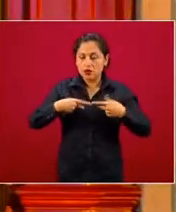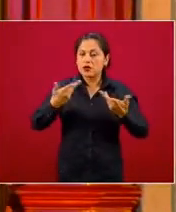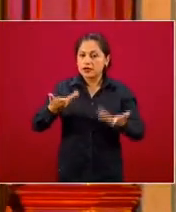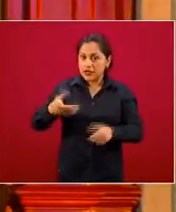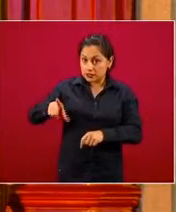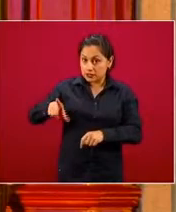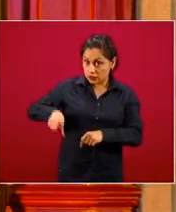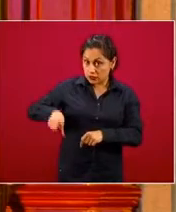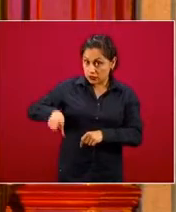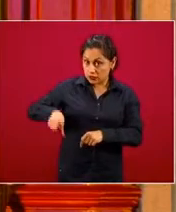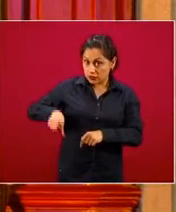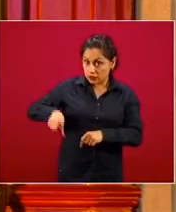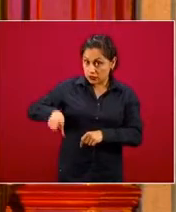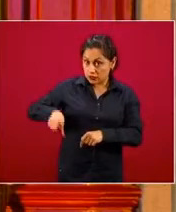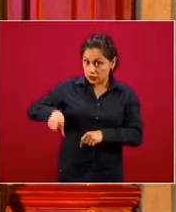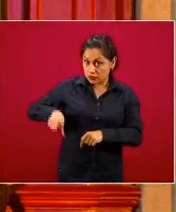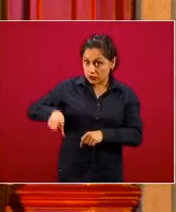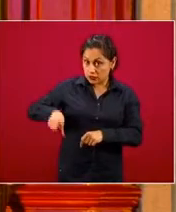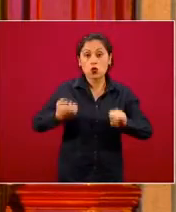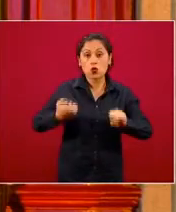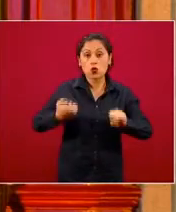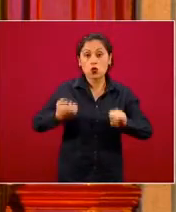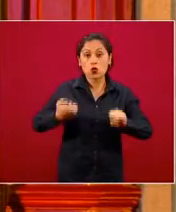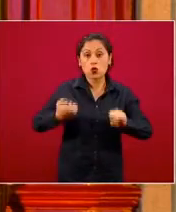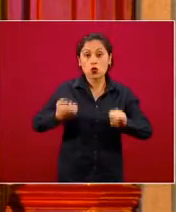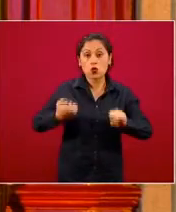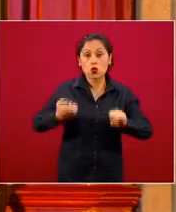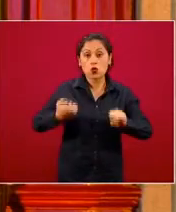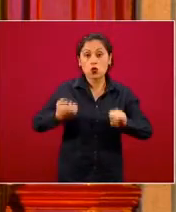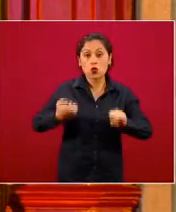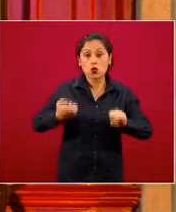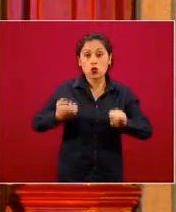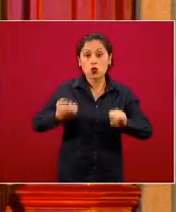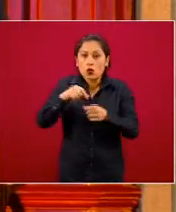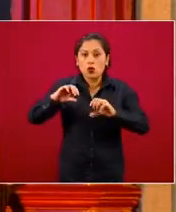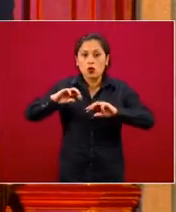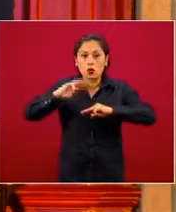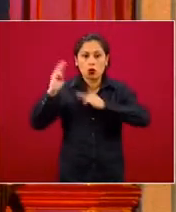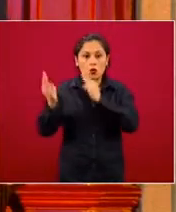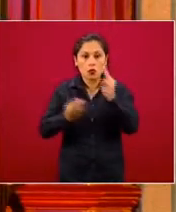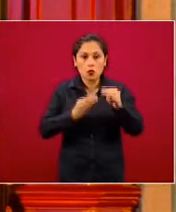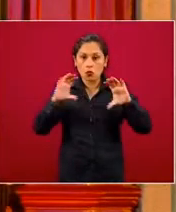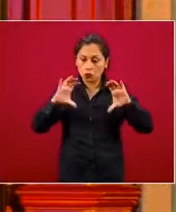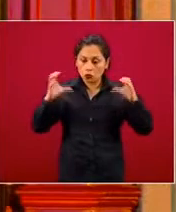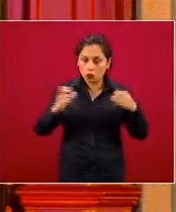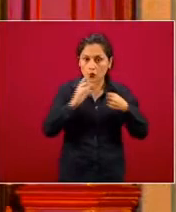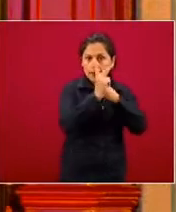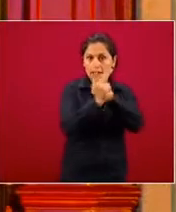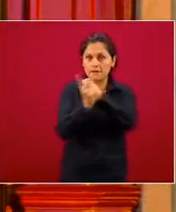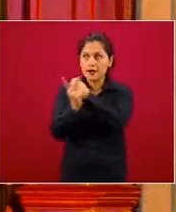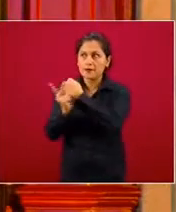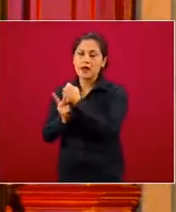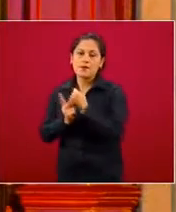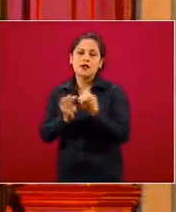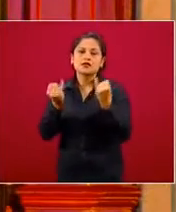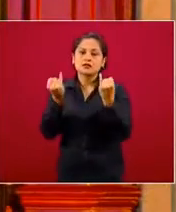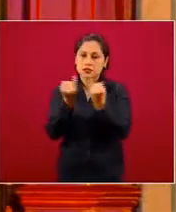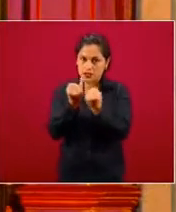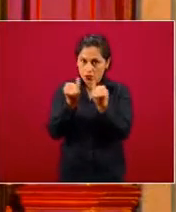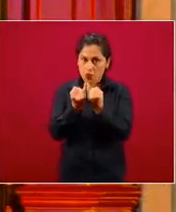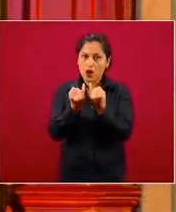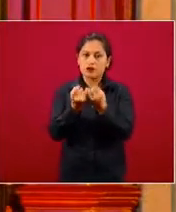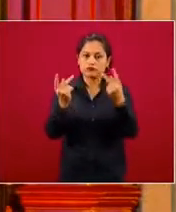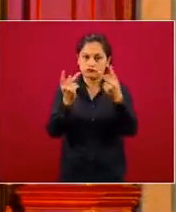local, national, and subnational governments recognize and identify. No, no, no, not yet, please. I want to give them an